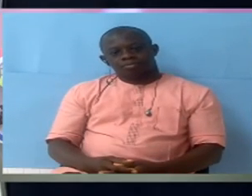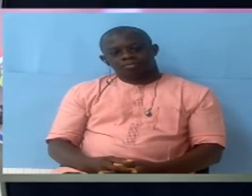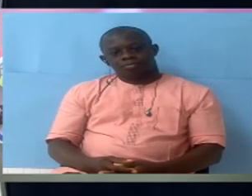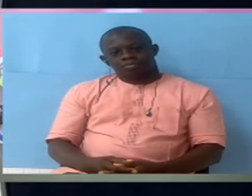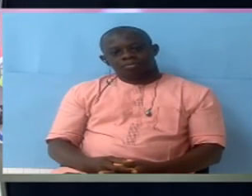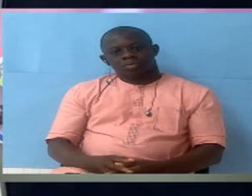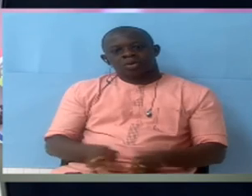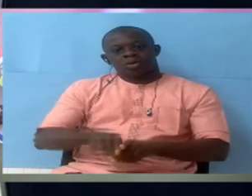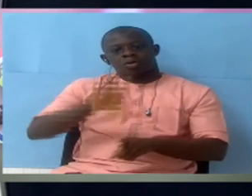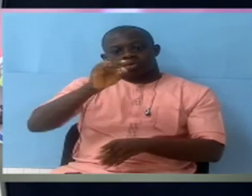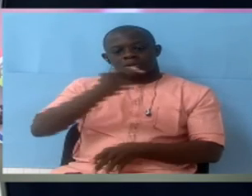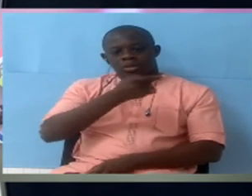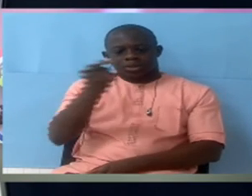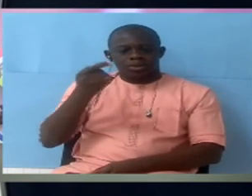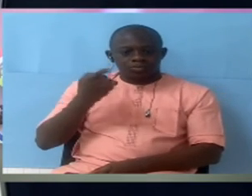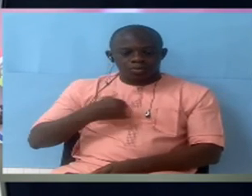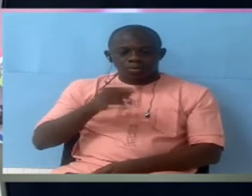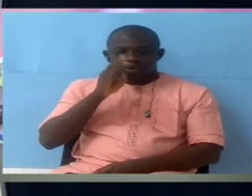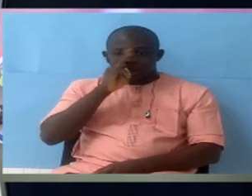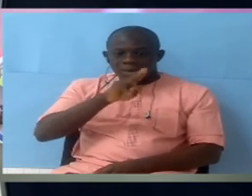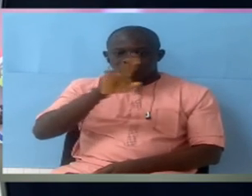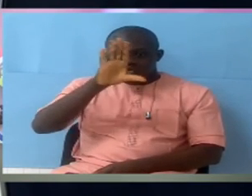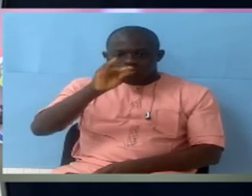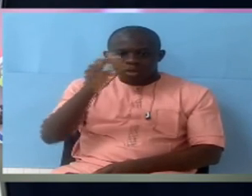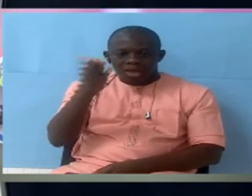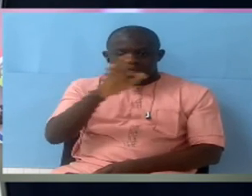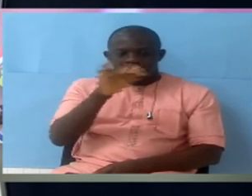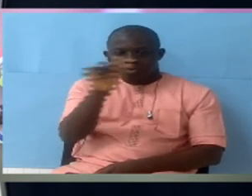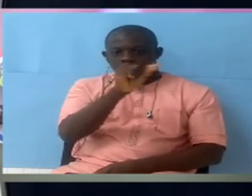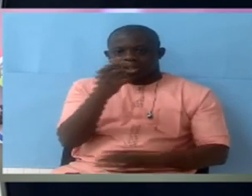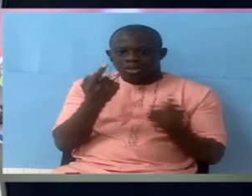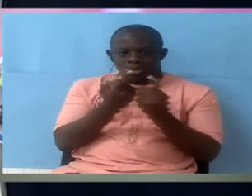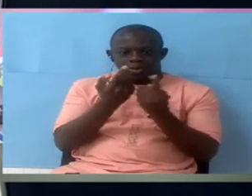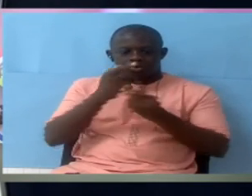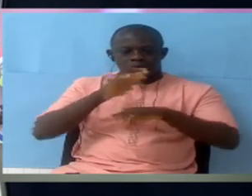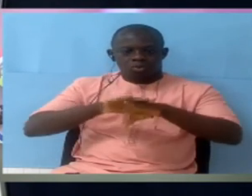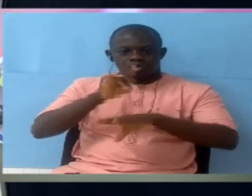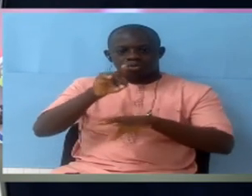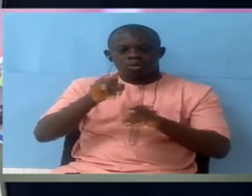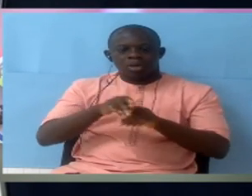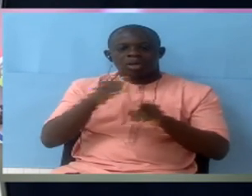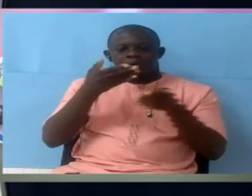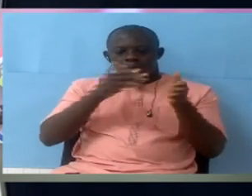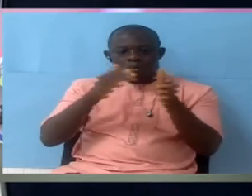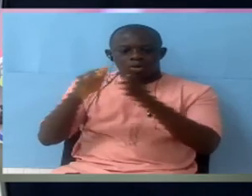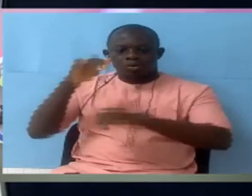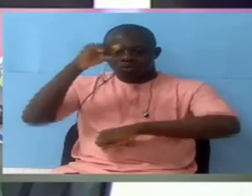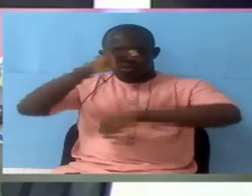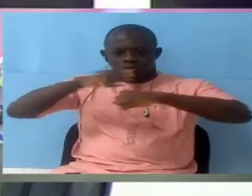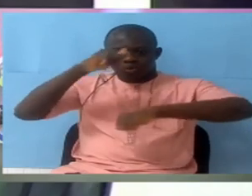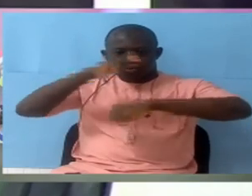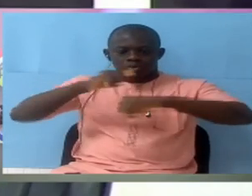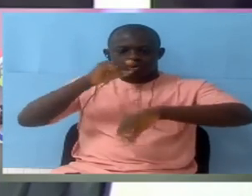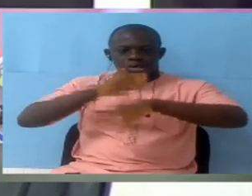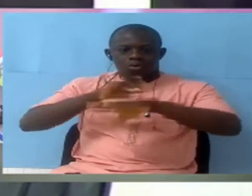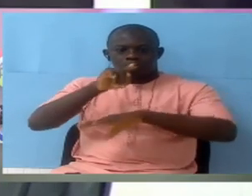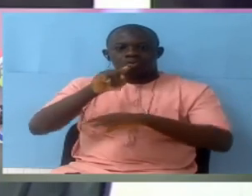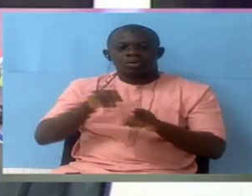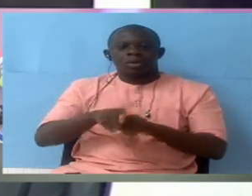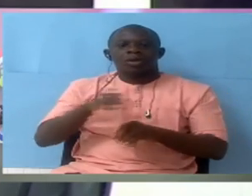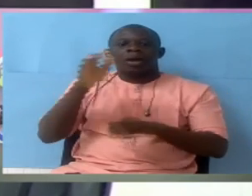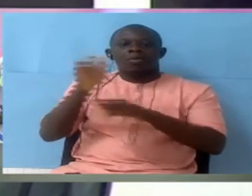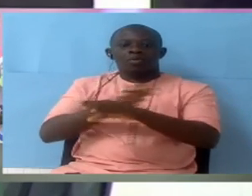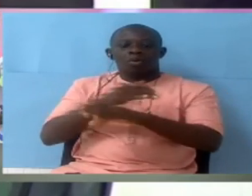they try to do any other thing to you? Any other technique of torture to you? The guy wanted to put me in a